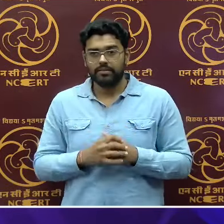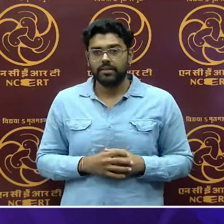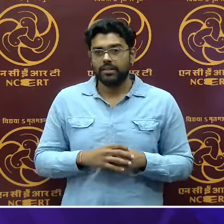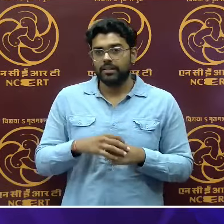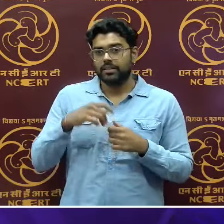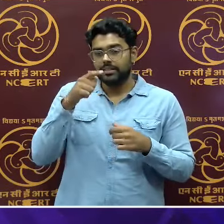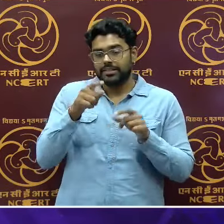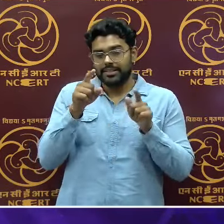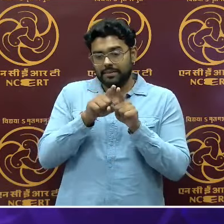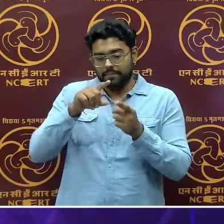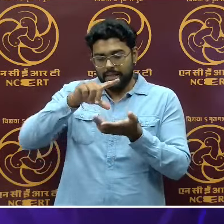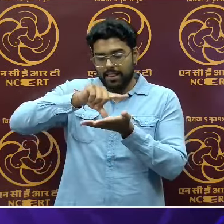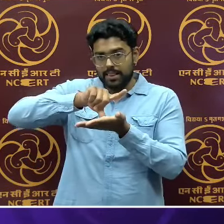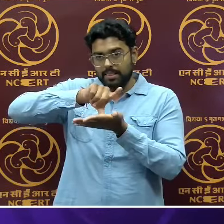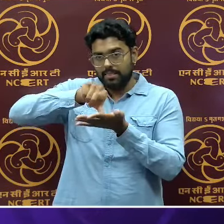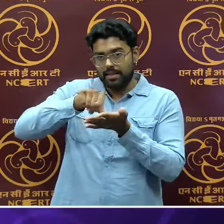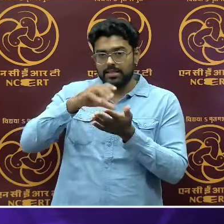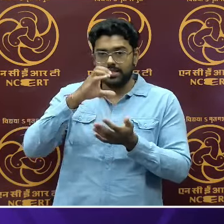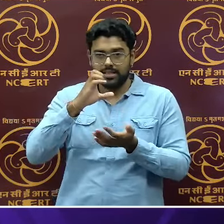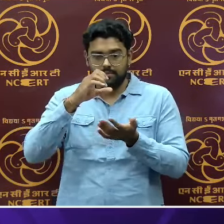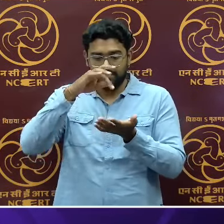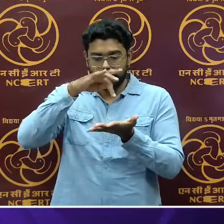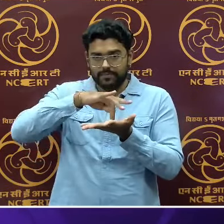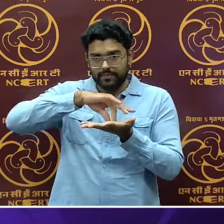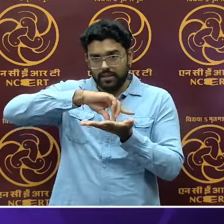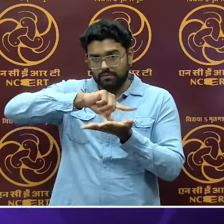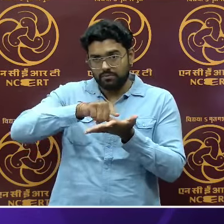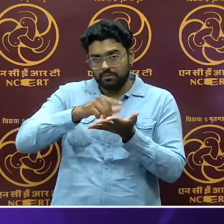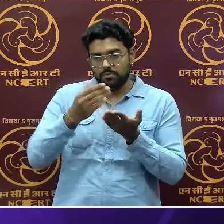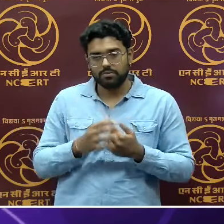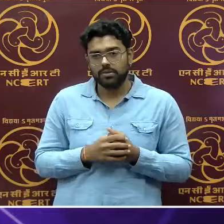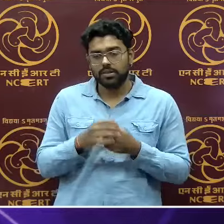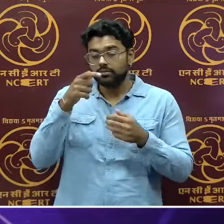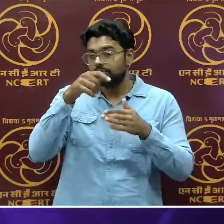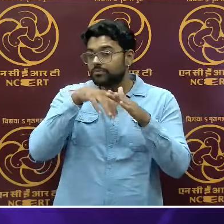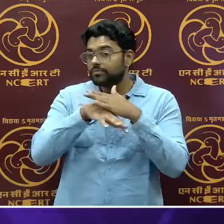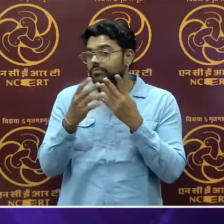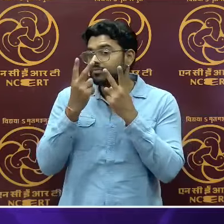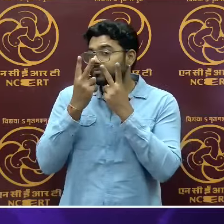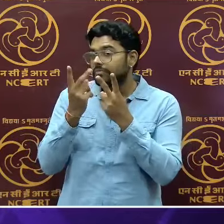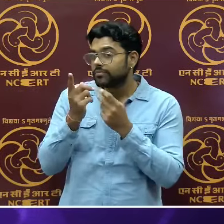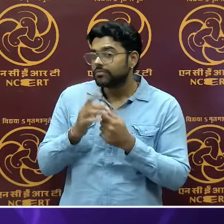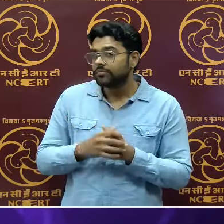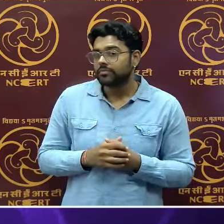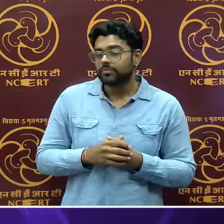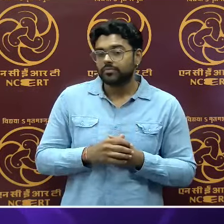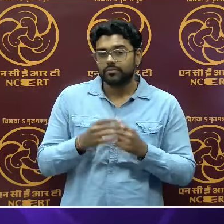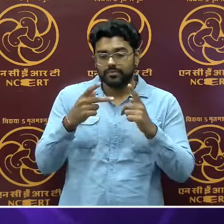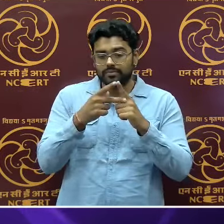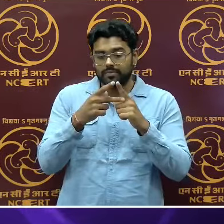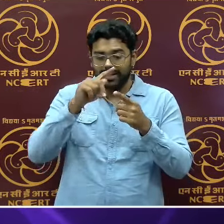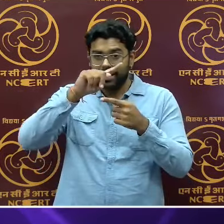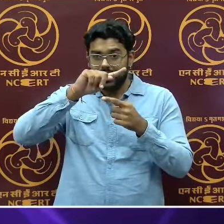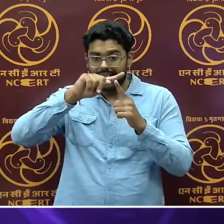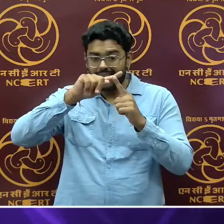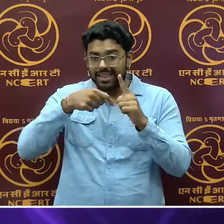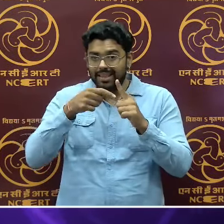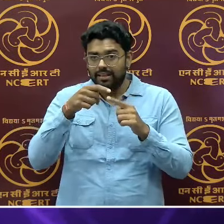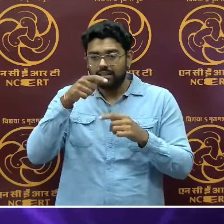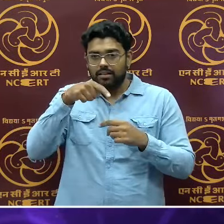the compass at C. So, we have here this angle, this arc is meeting